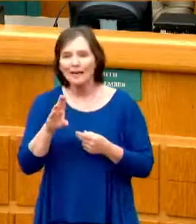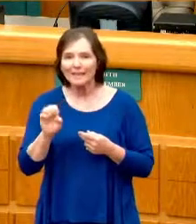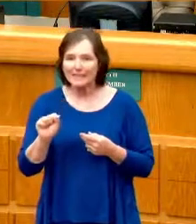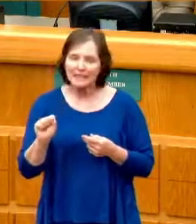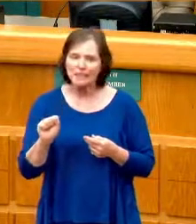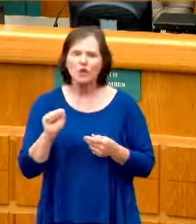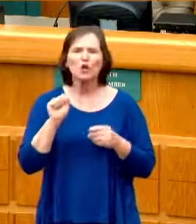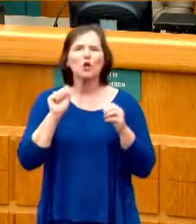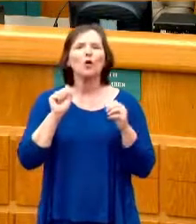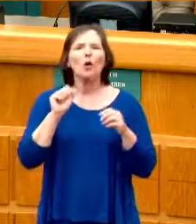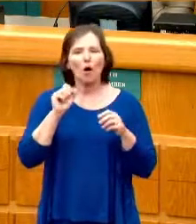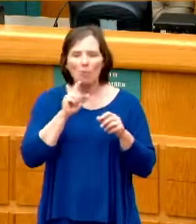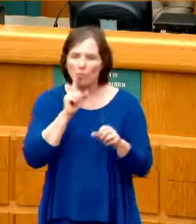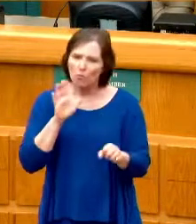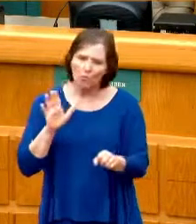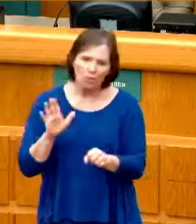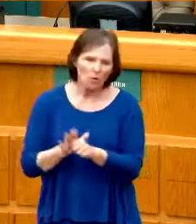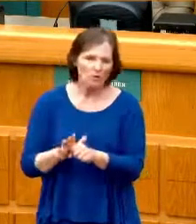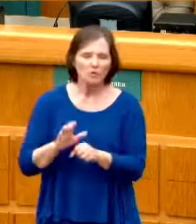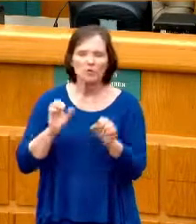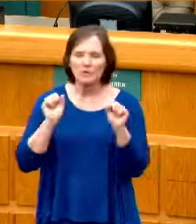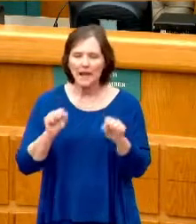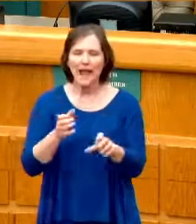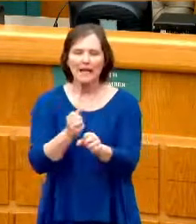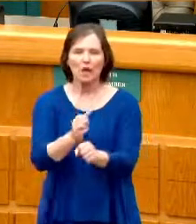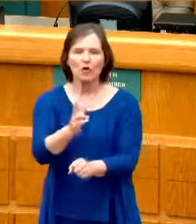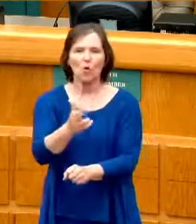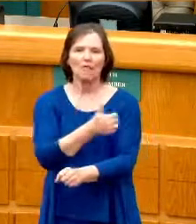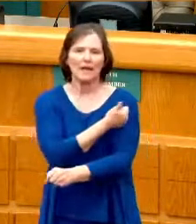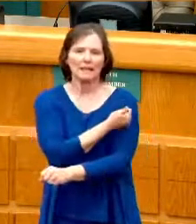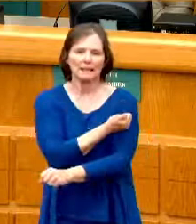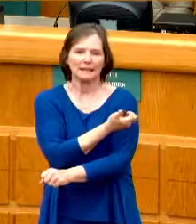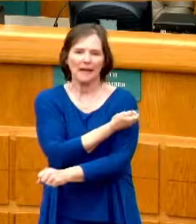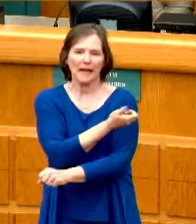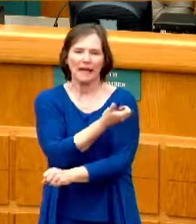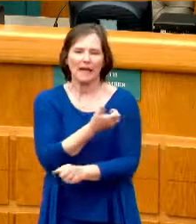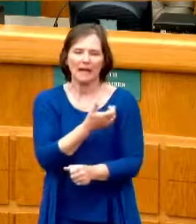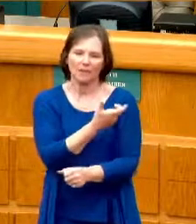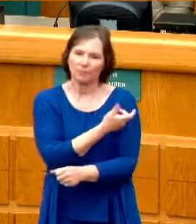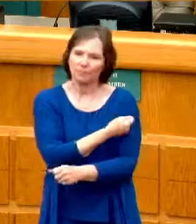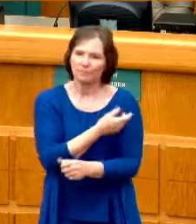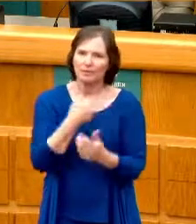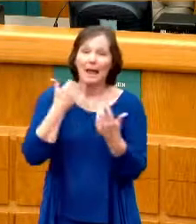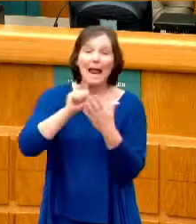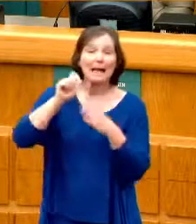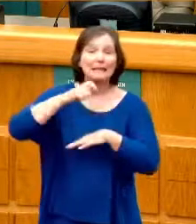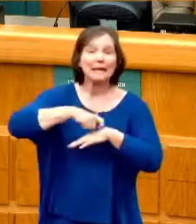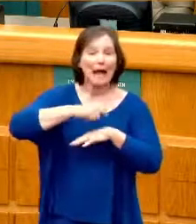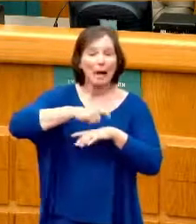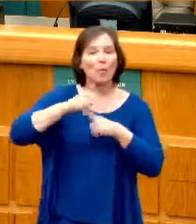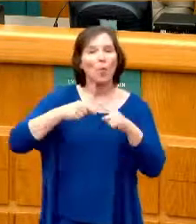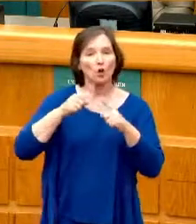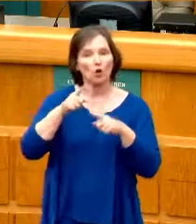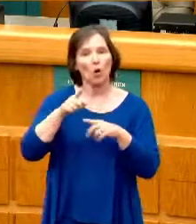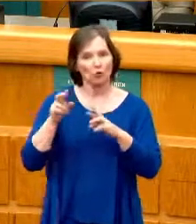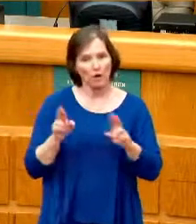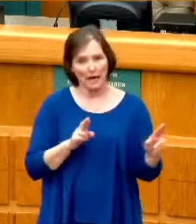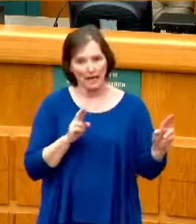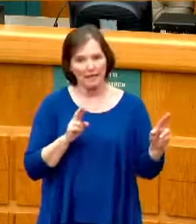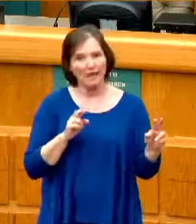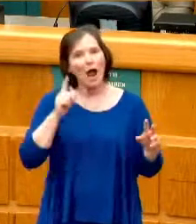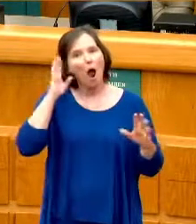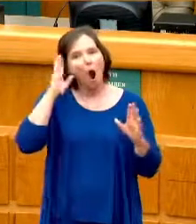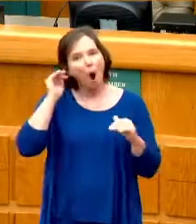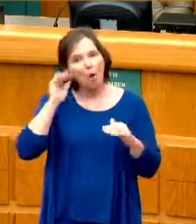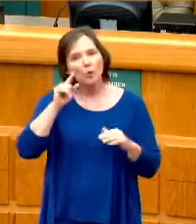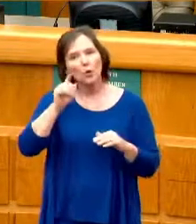a wait. I hope that you make getting a vaccine a priority. I